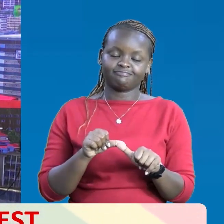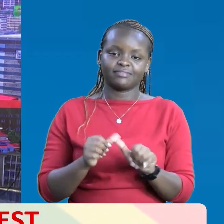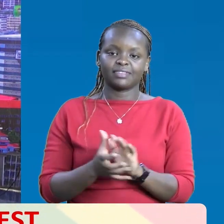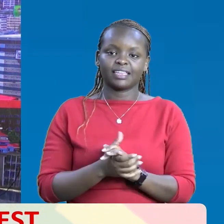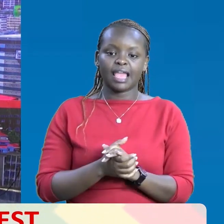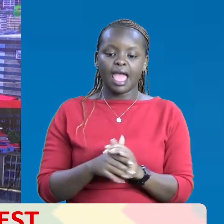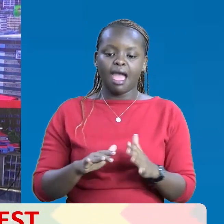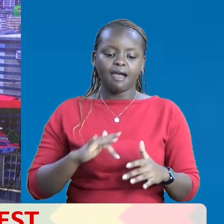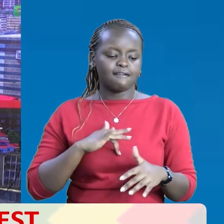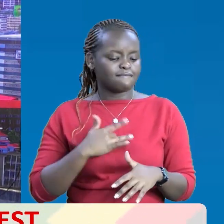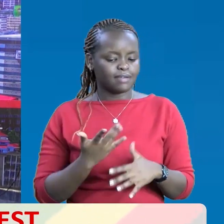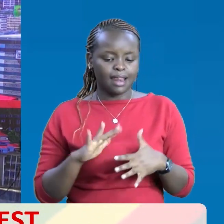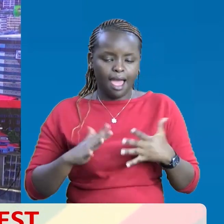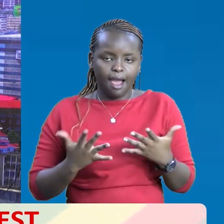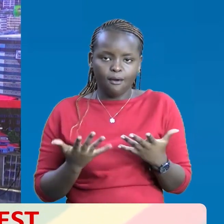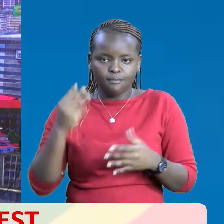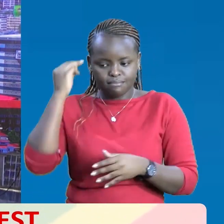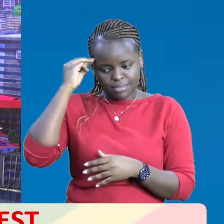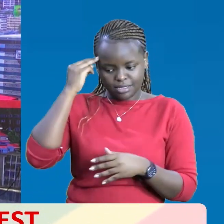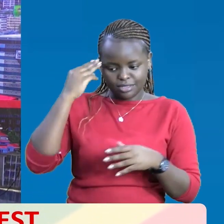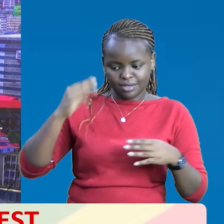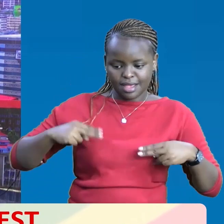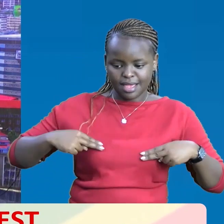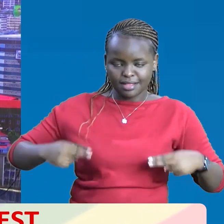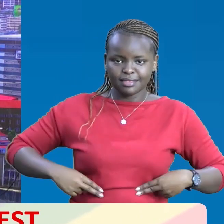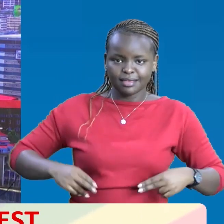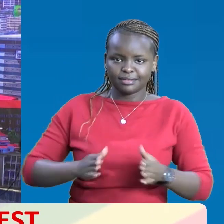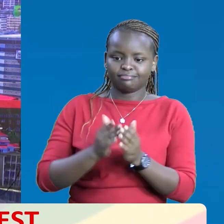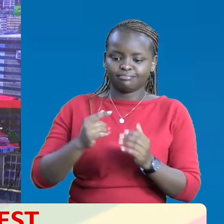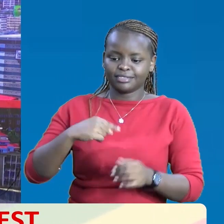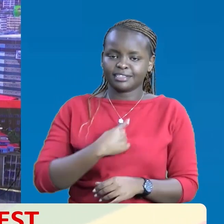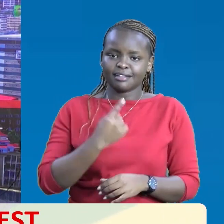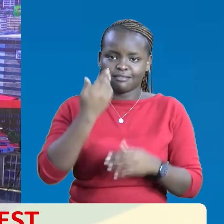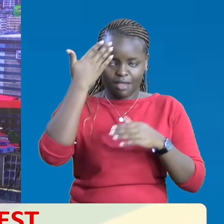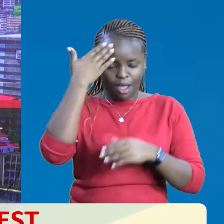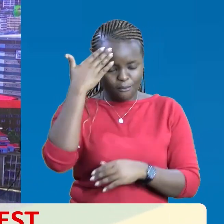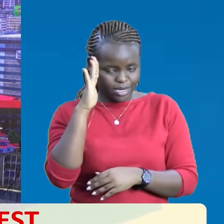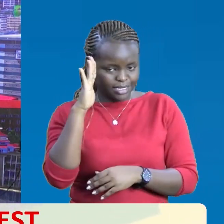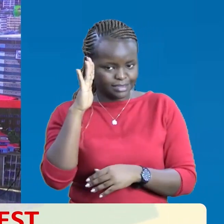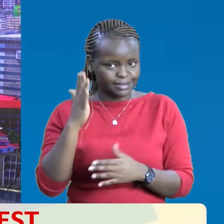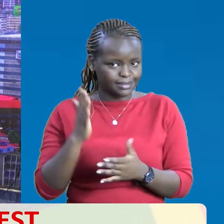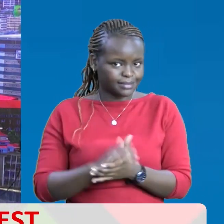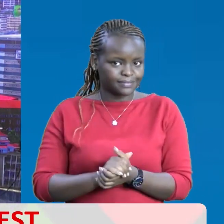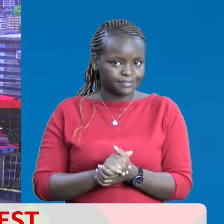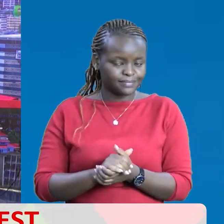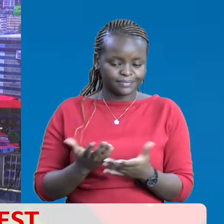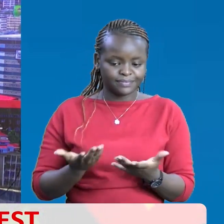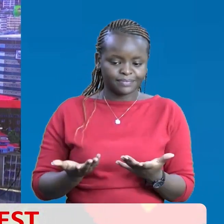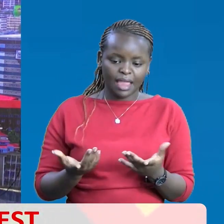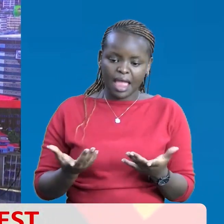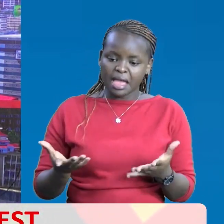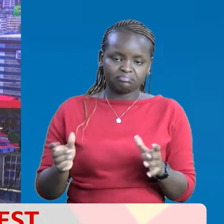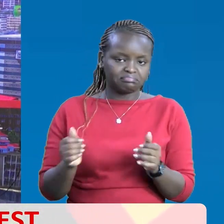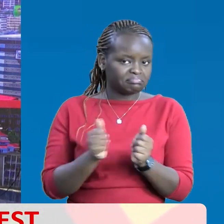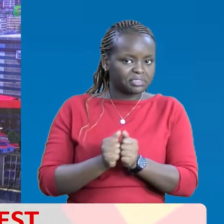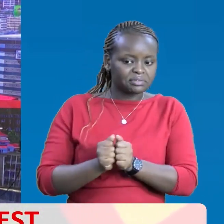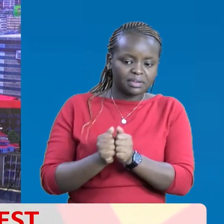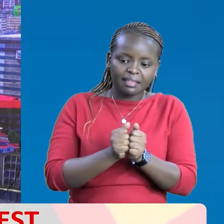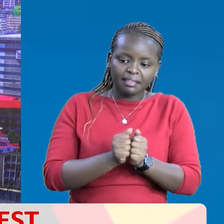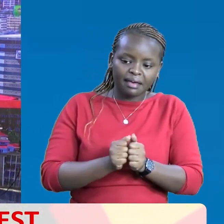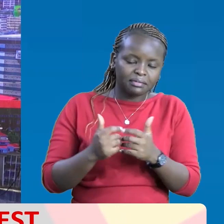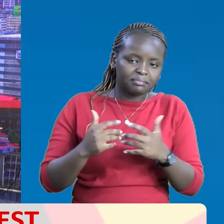feel about mental health and self-awareness? Do you feel like it goes in tandem, ziko pamoja pale like a piece in a